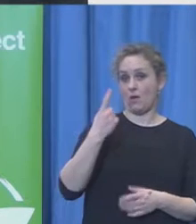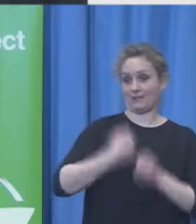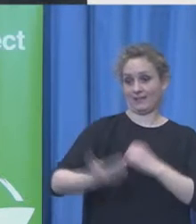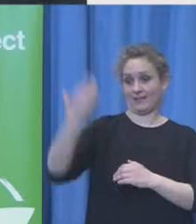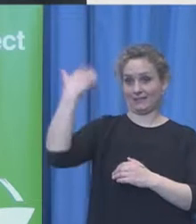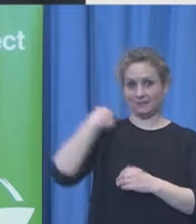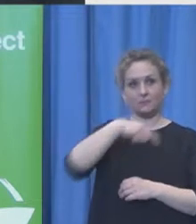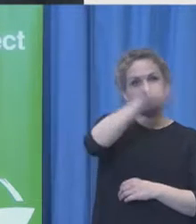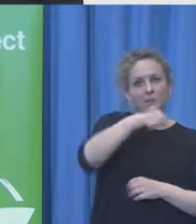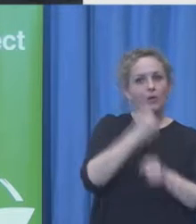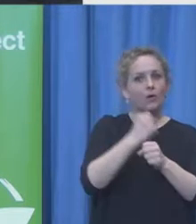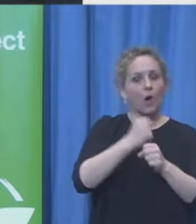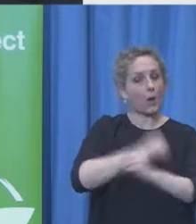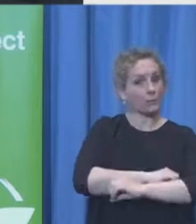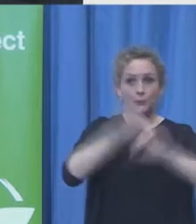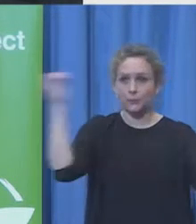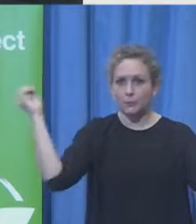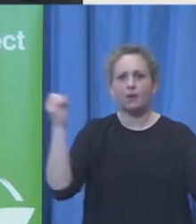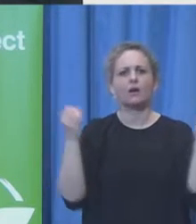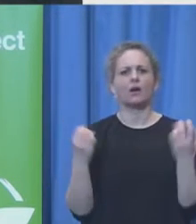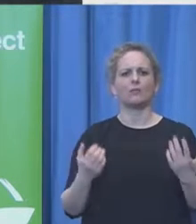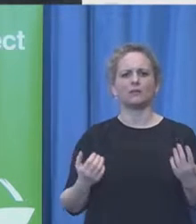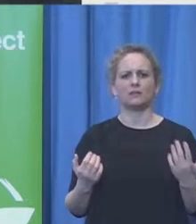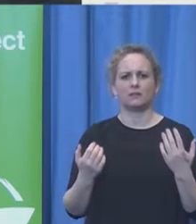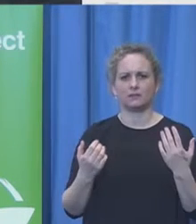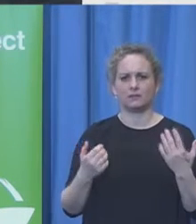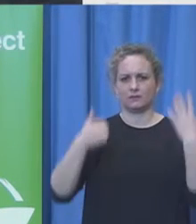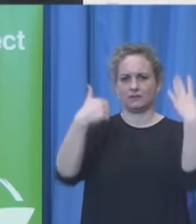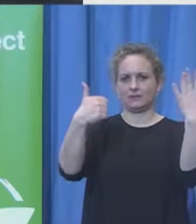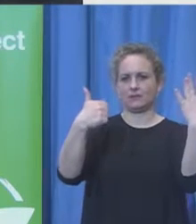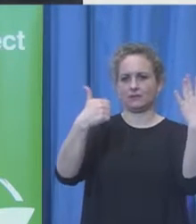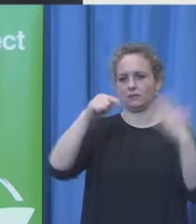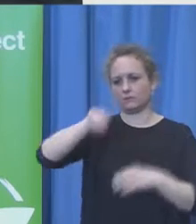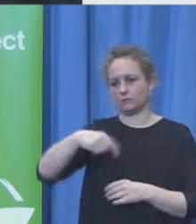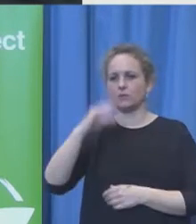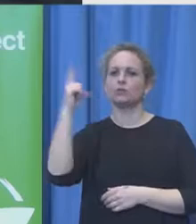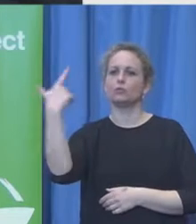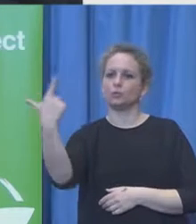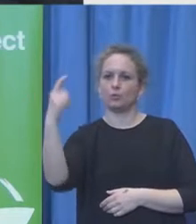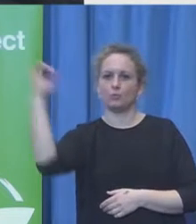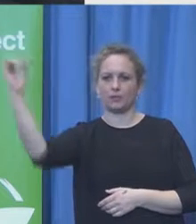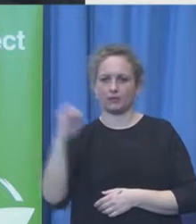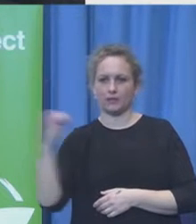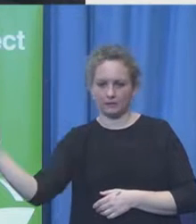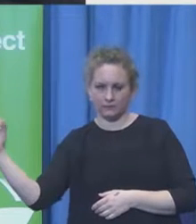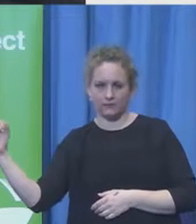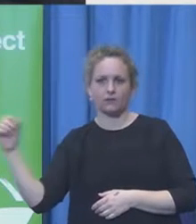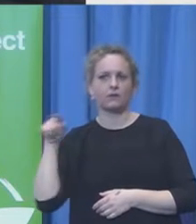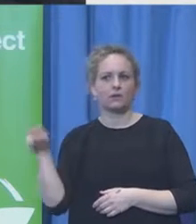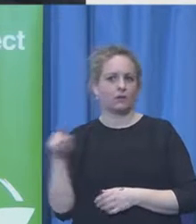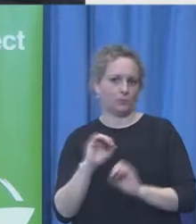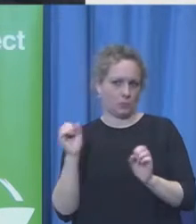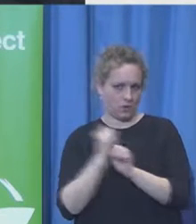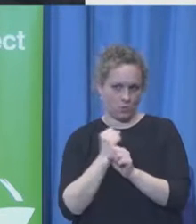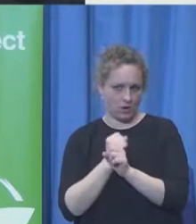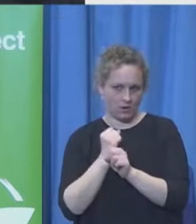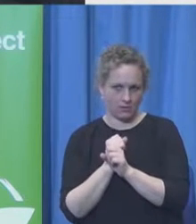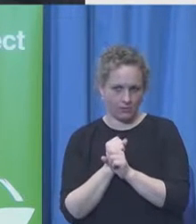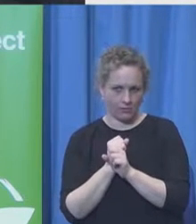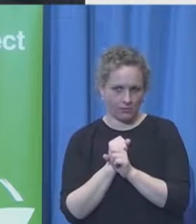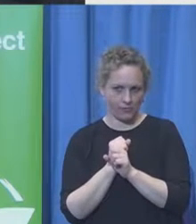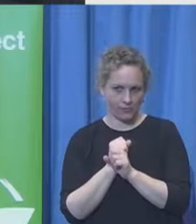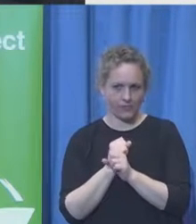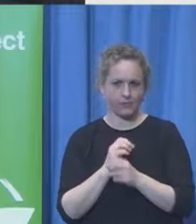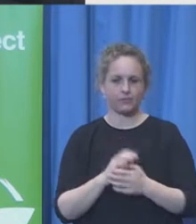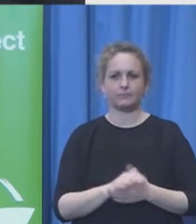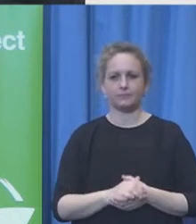disability and people who have disabilities, our record is extremely poor. You are correct. We had a very